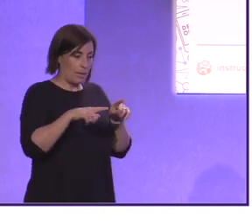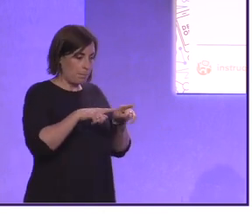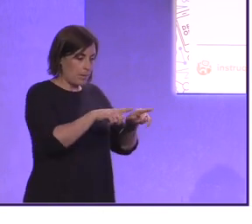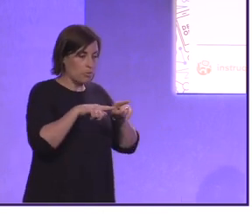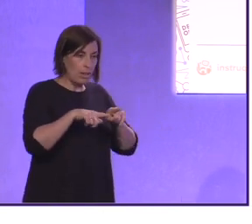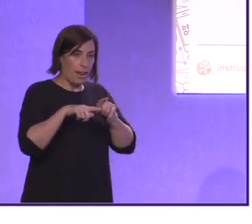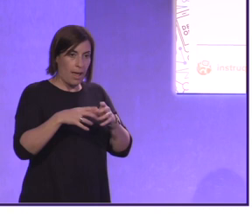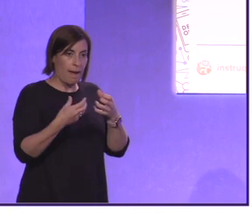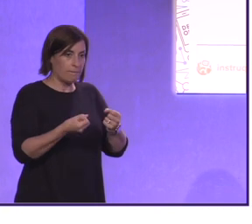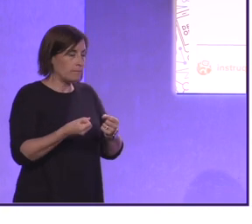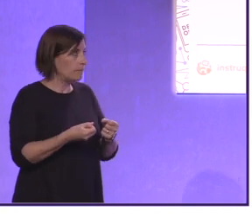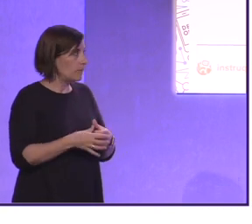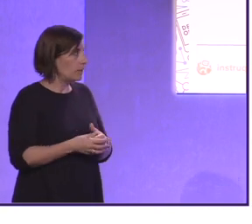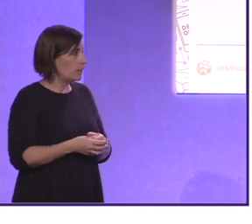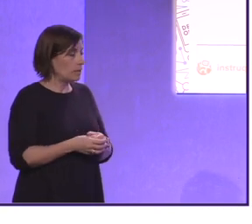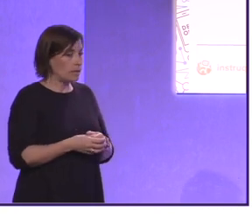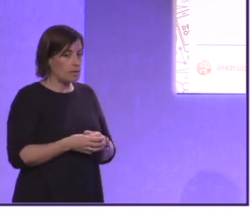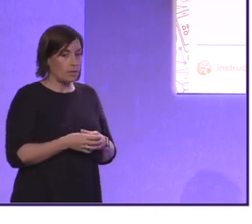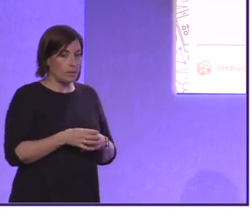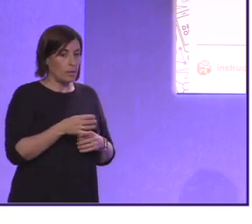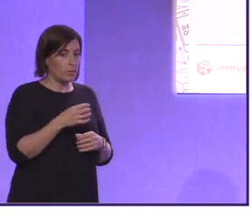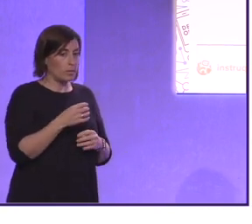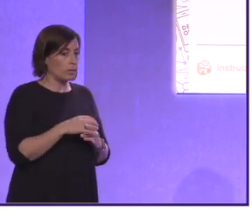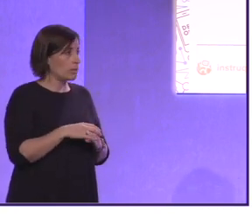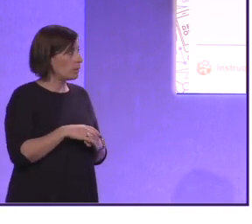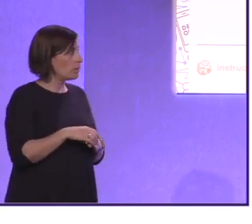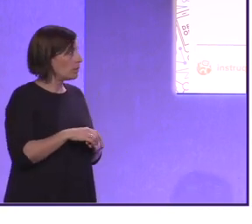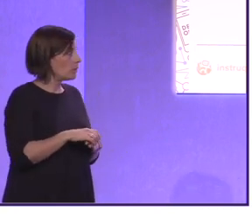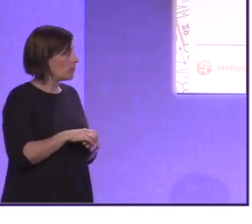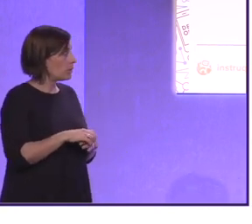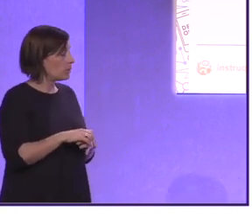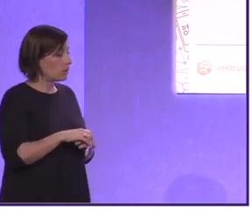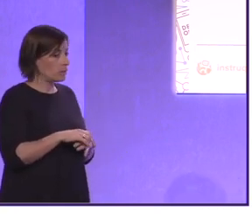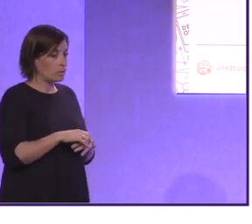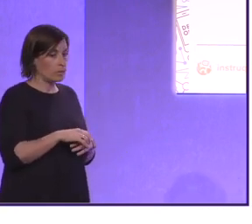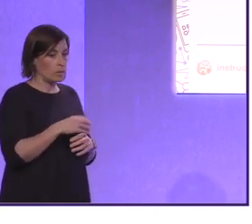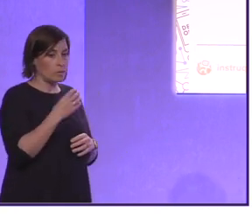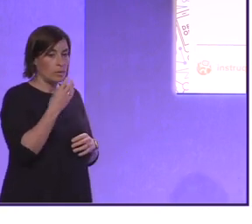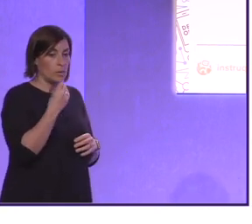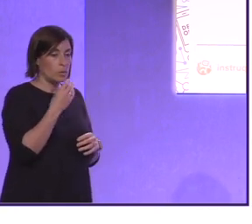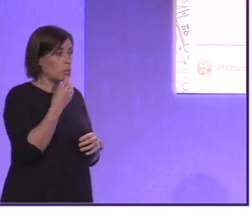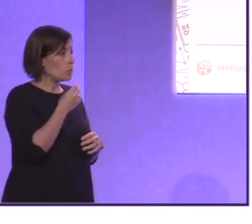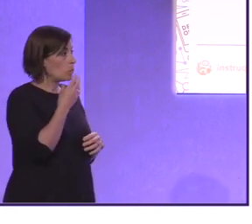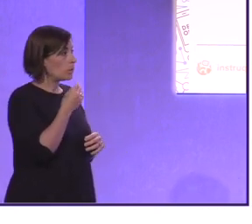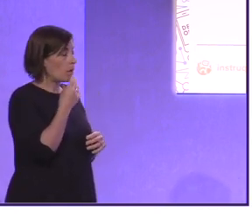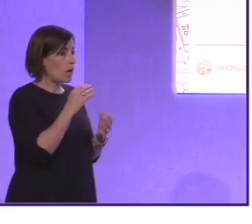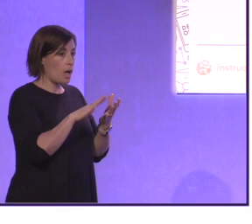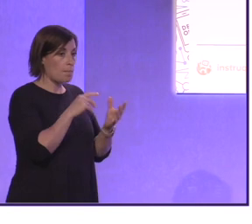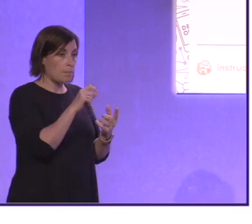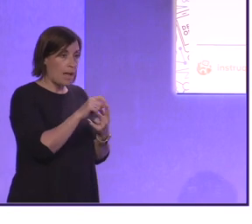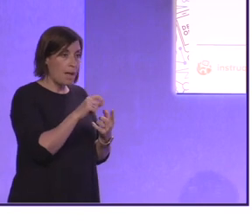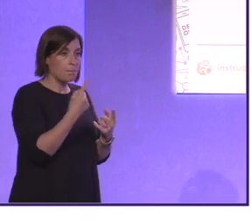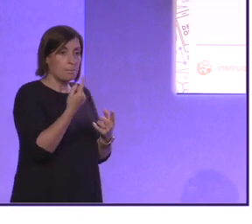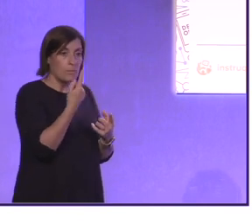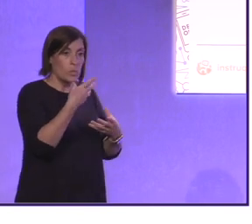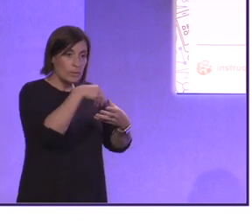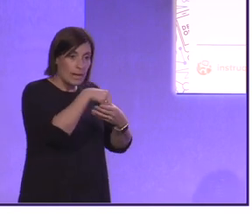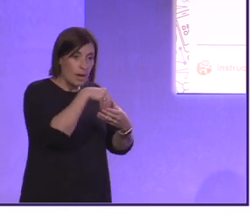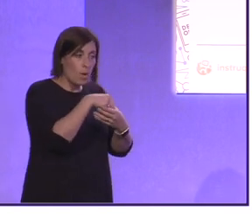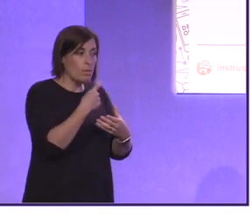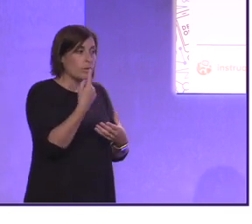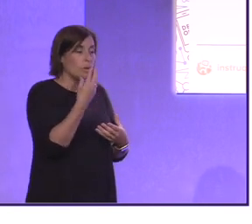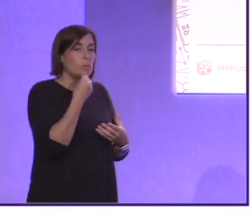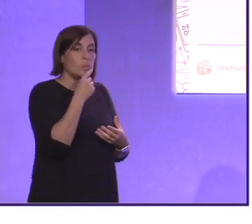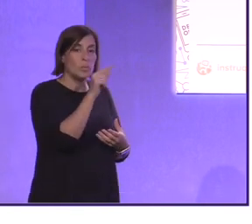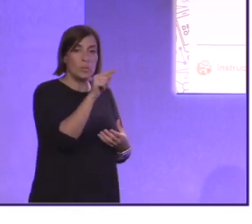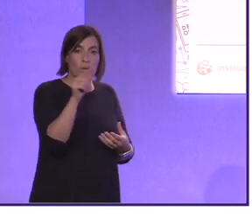show you examples in a second. The user map is basically a stakeholder map to say, okay, who are the users, who are the people we need to consider as